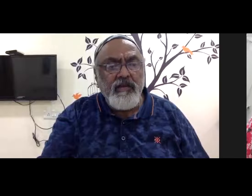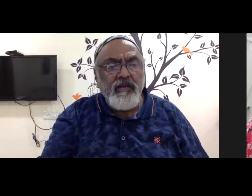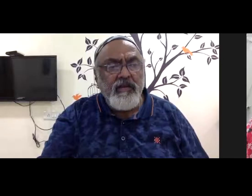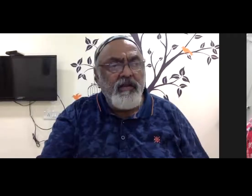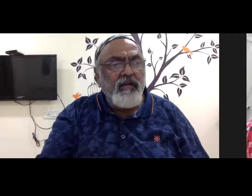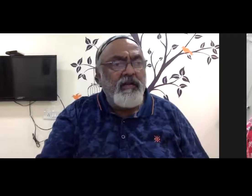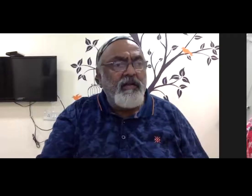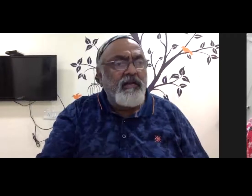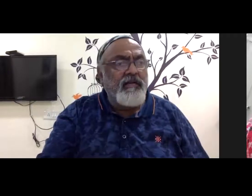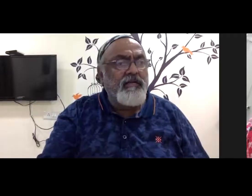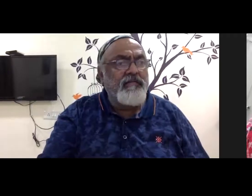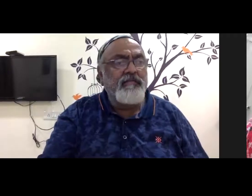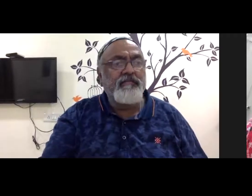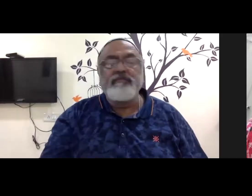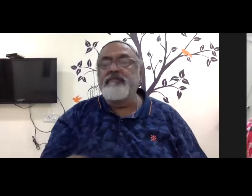okay.